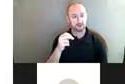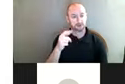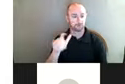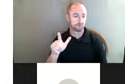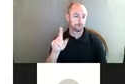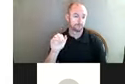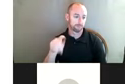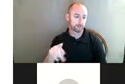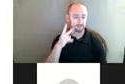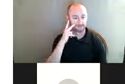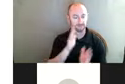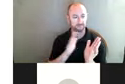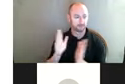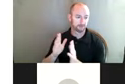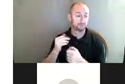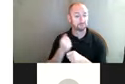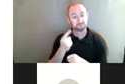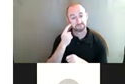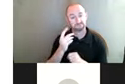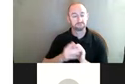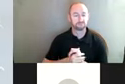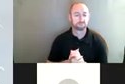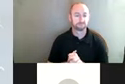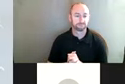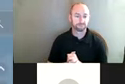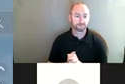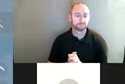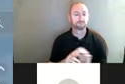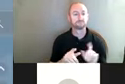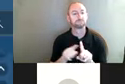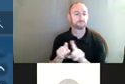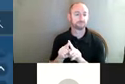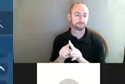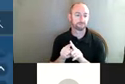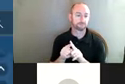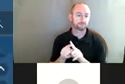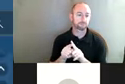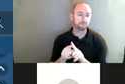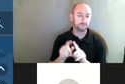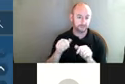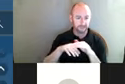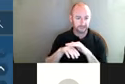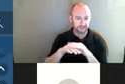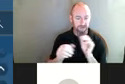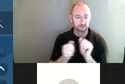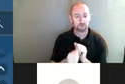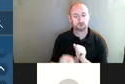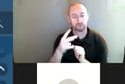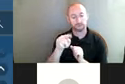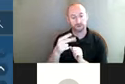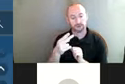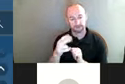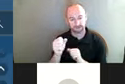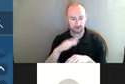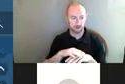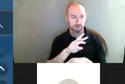overall pattern, and that makes sense. We've also put that, you can access it through 2 paths on our website